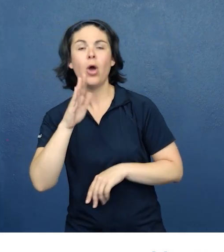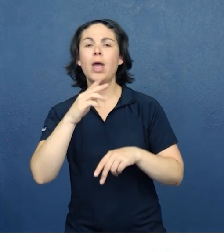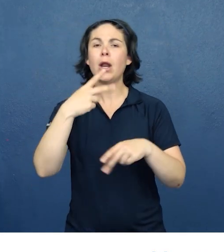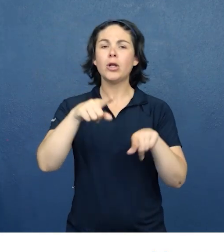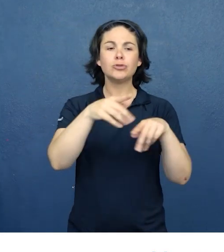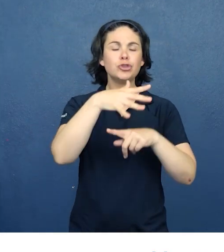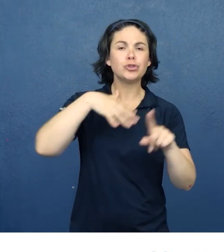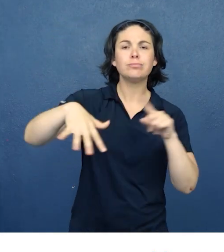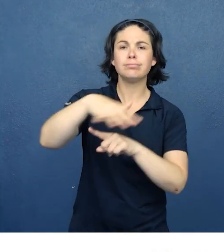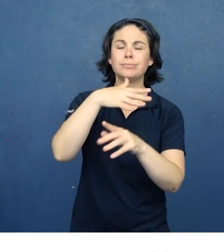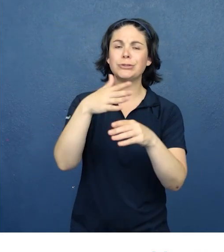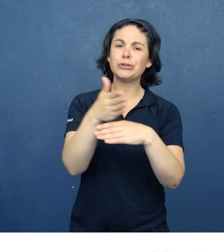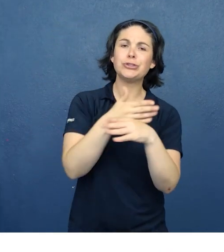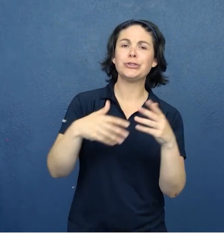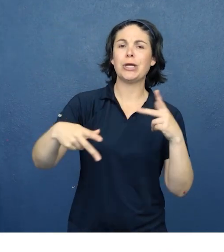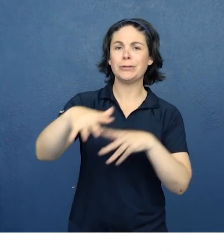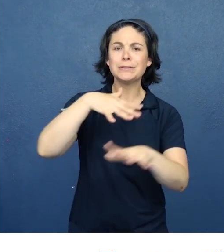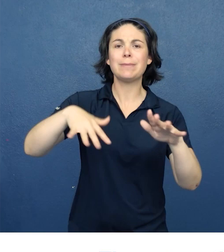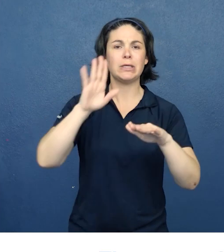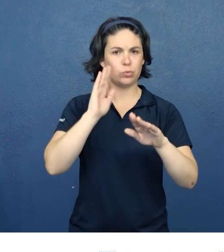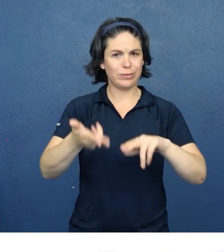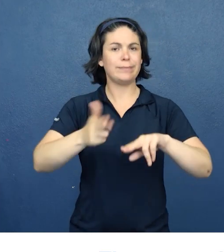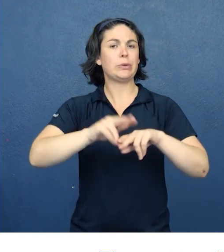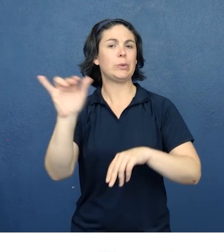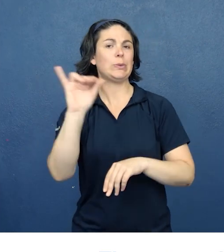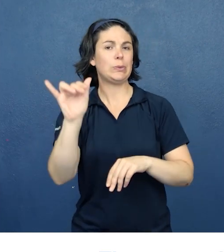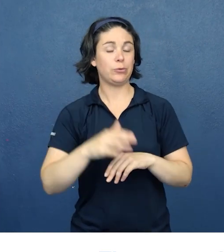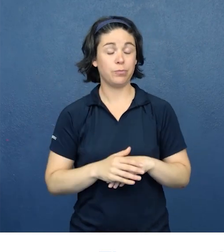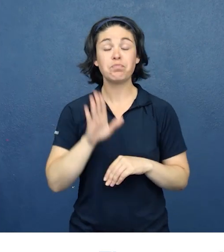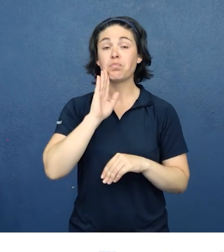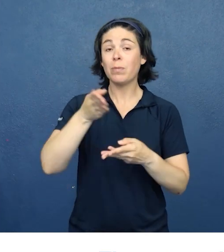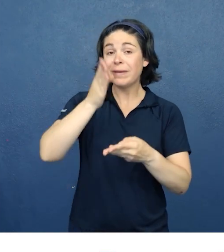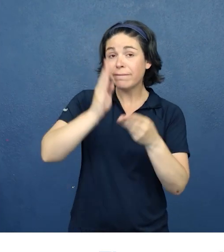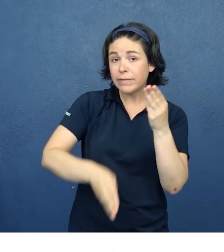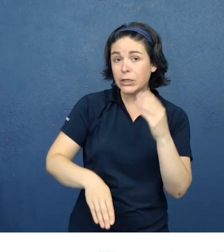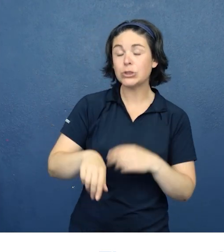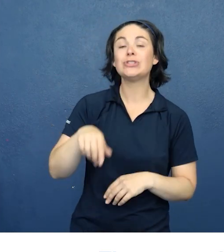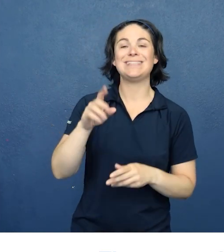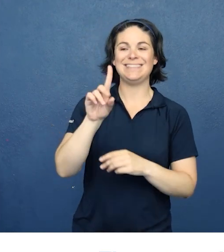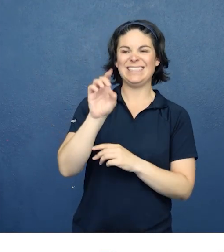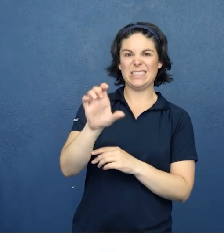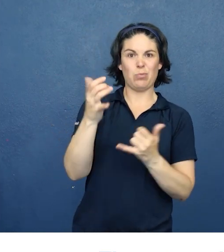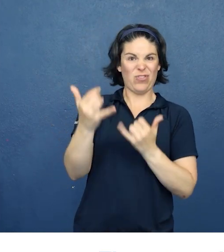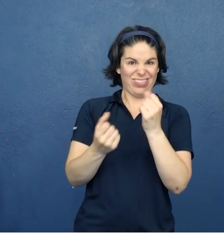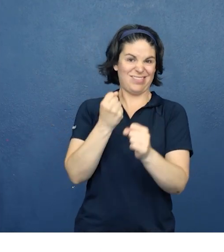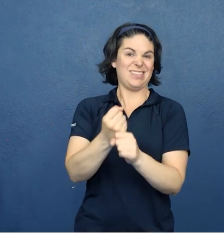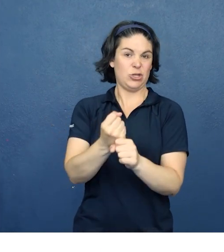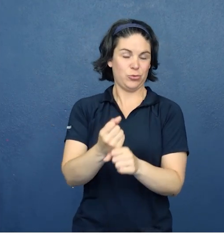areas and group treatment areas. The renovation is scheduled to complete in December of this year.